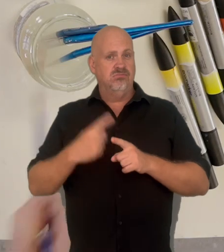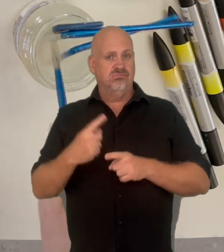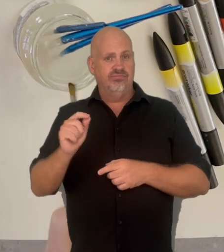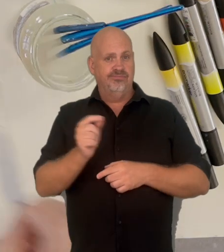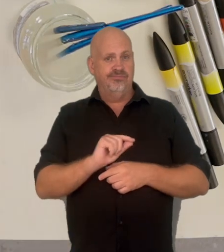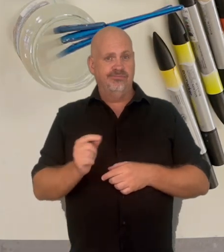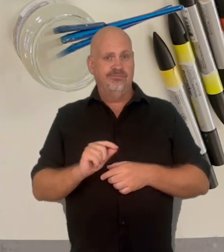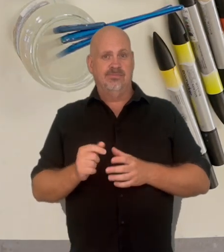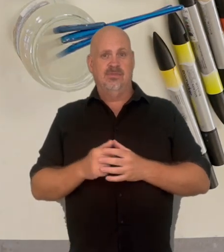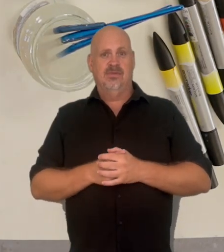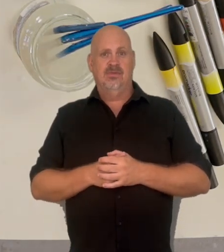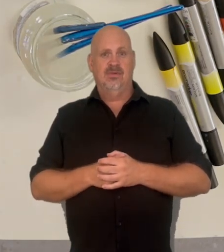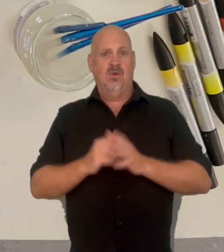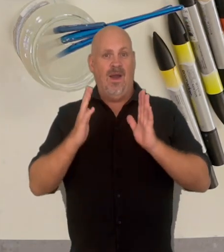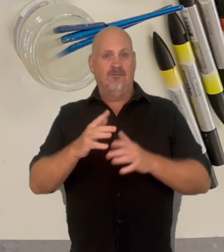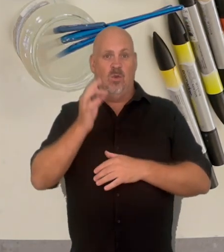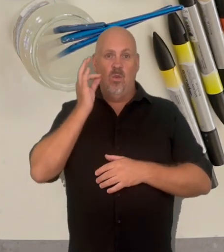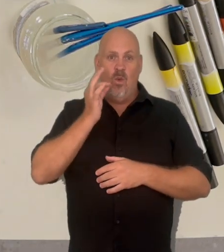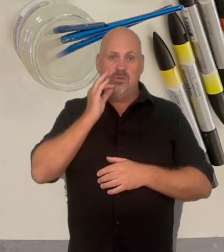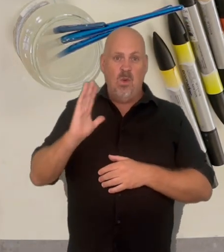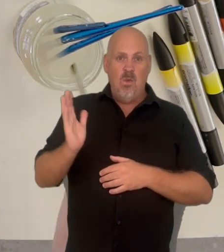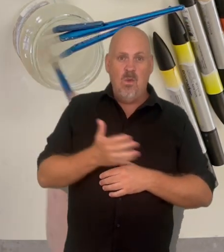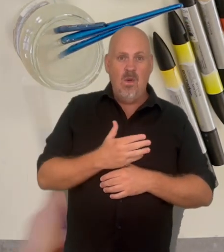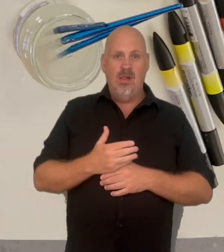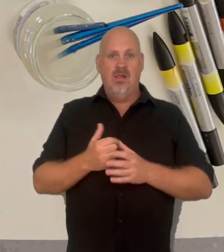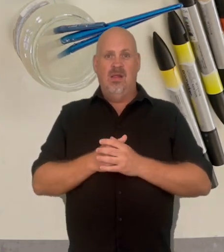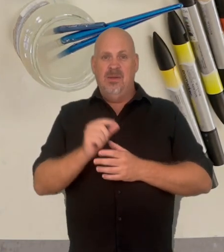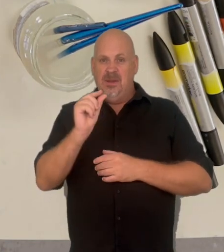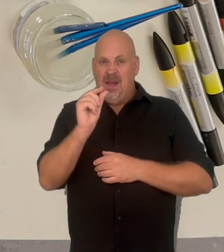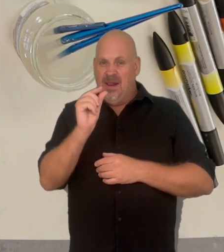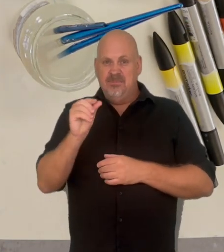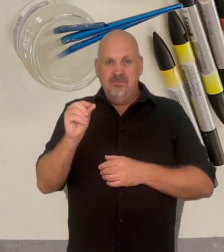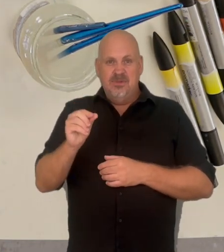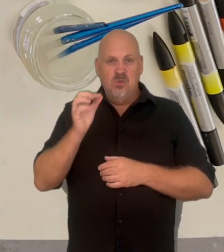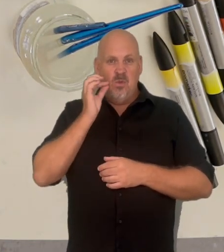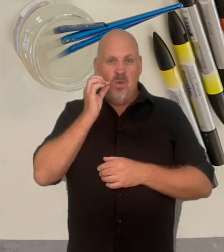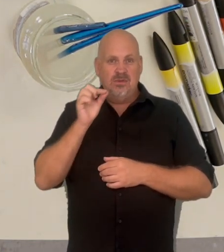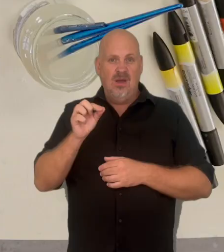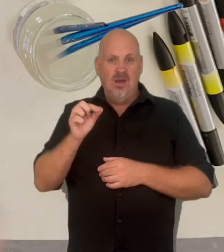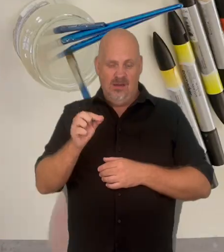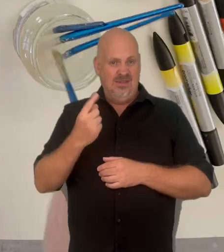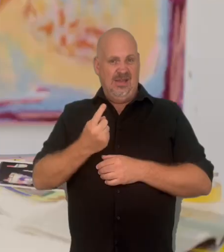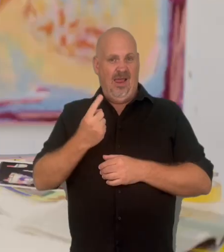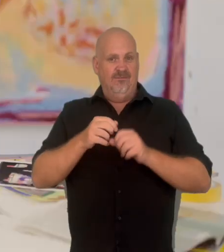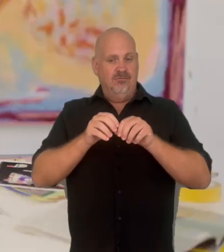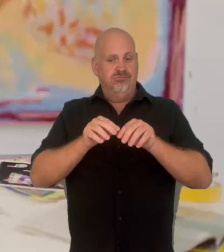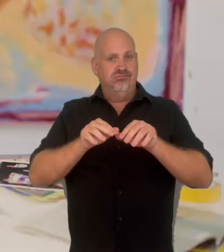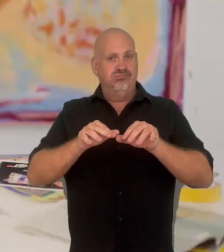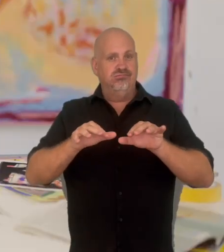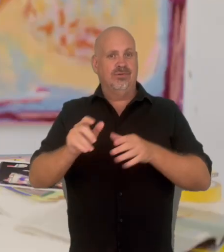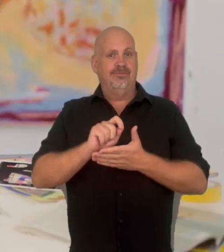You don't have to put water on all of them. You can just put it on a small bit and just let it bleed.